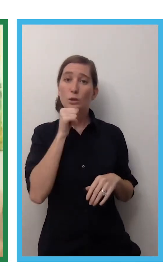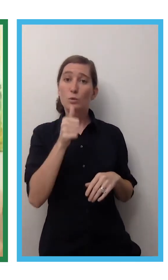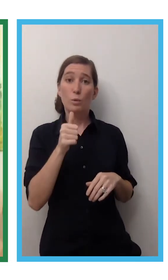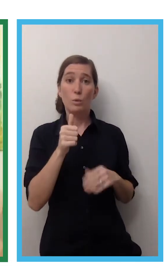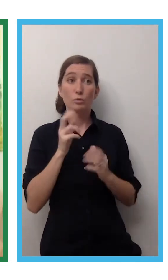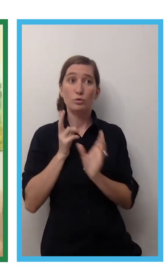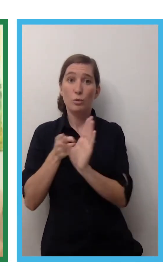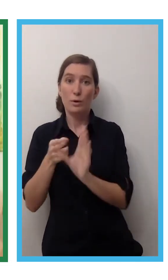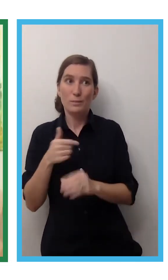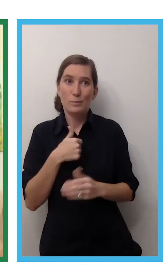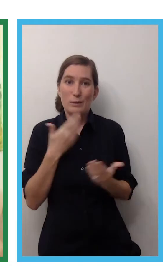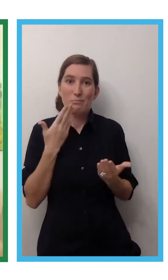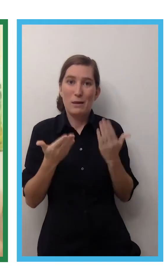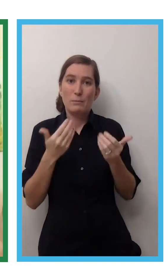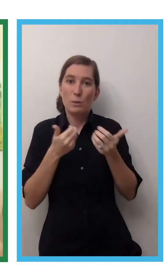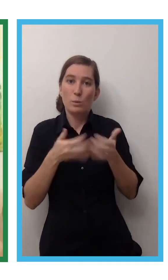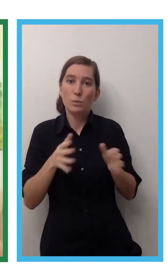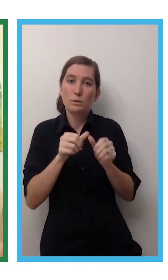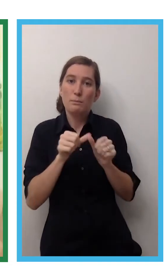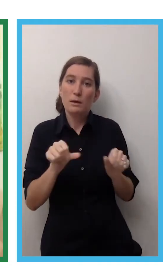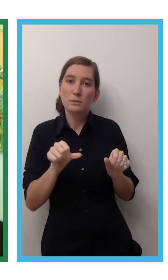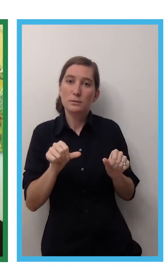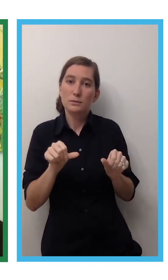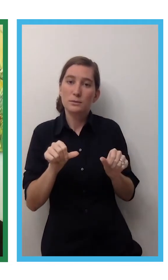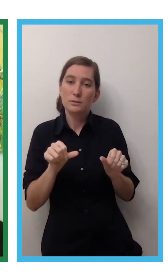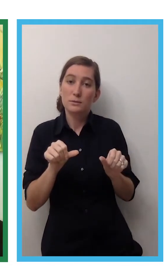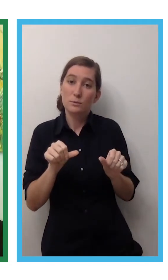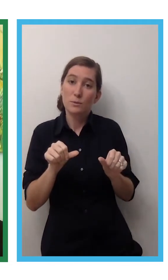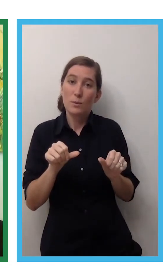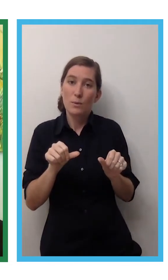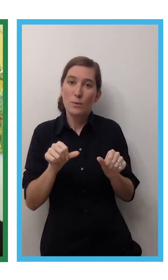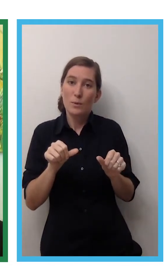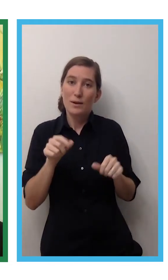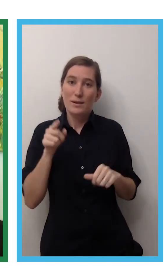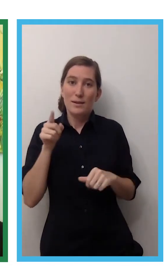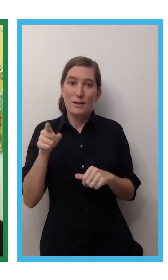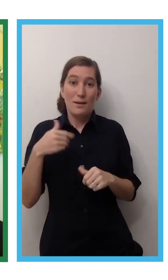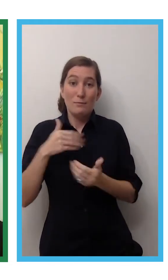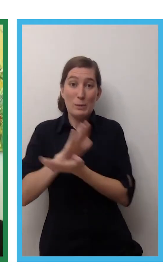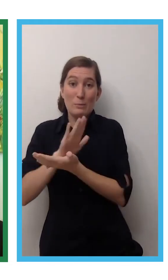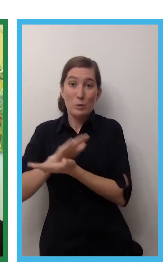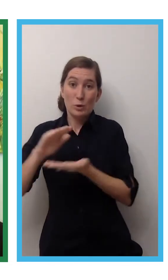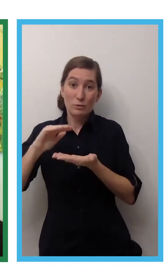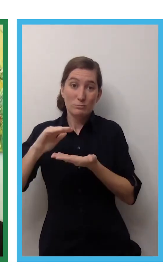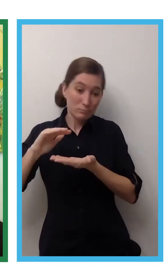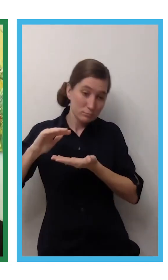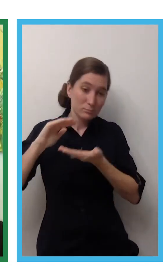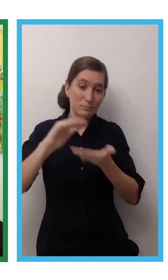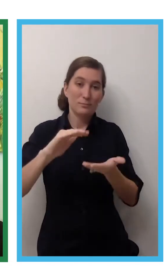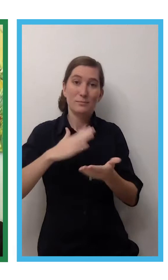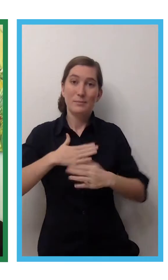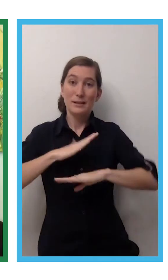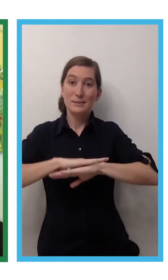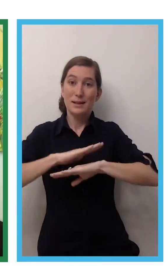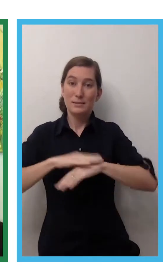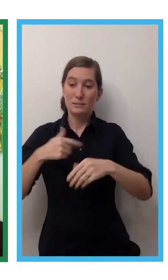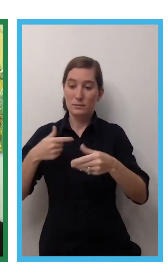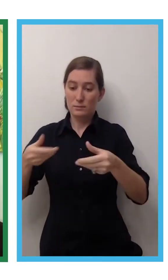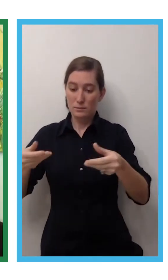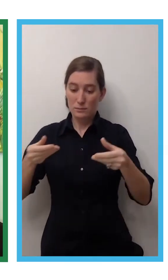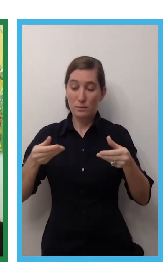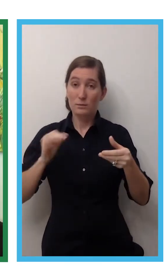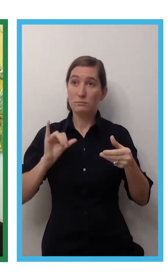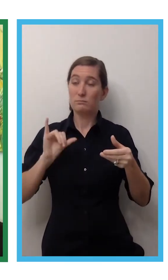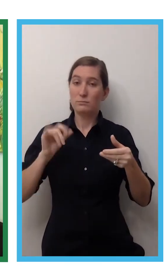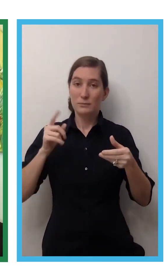may start losing some deposits. So he threw the deck on my desk and said, take a look at it, tell me what you're going to need,